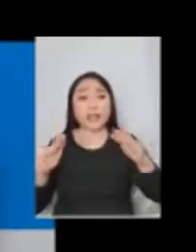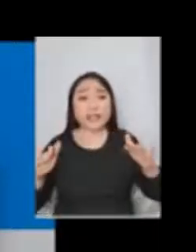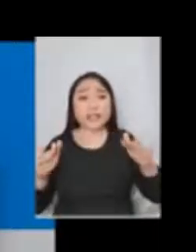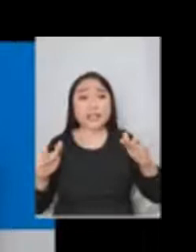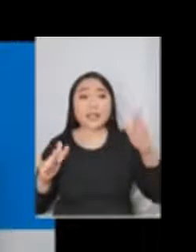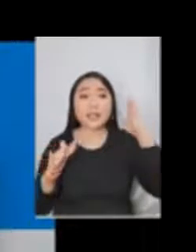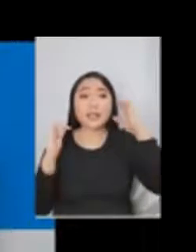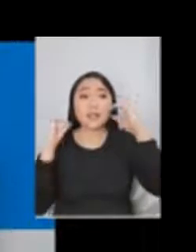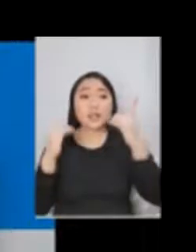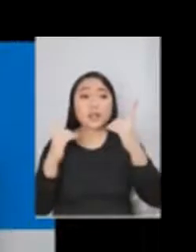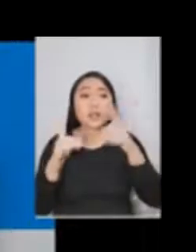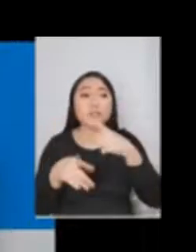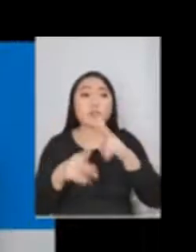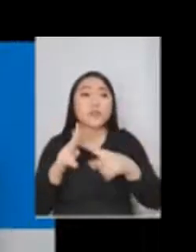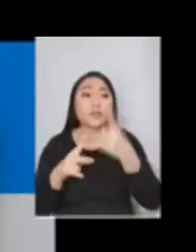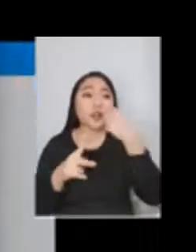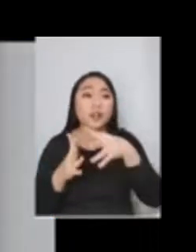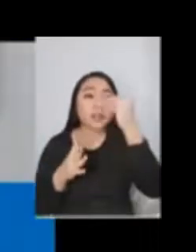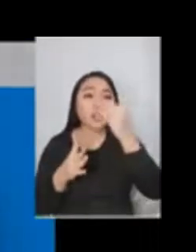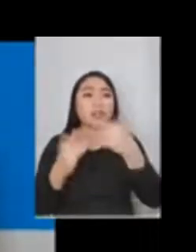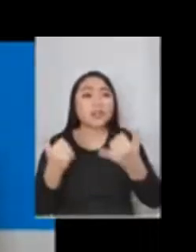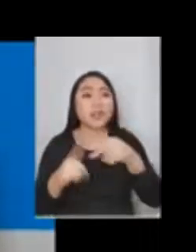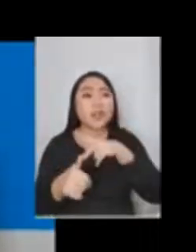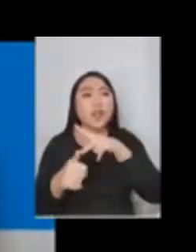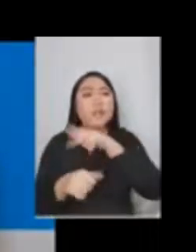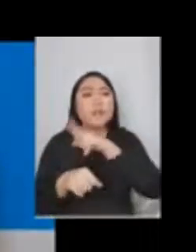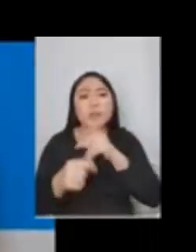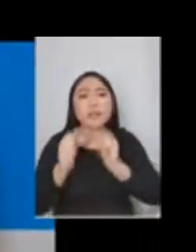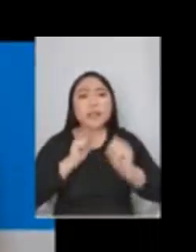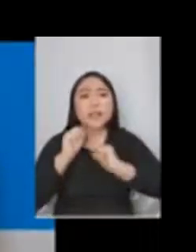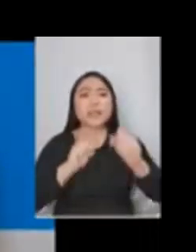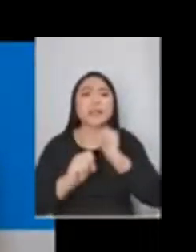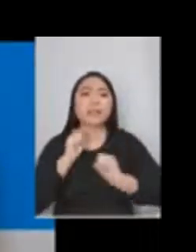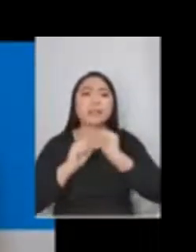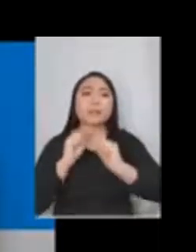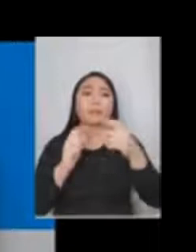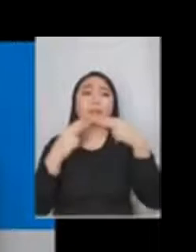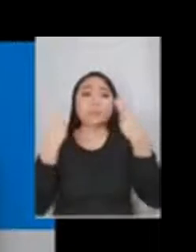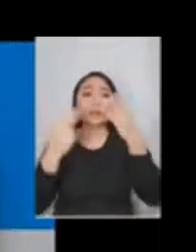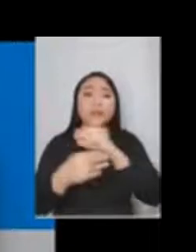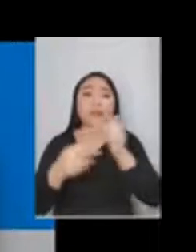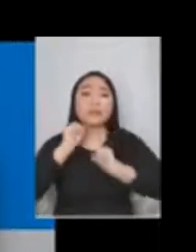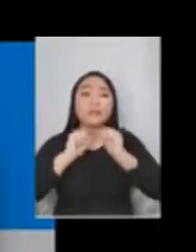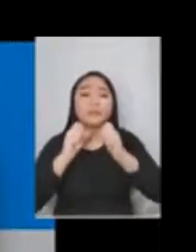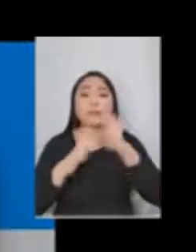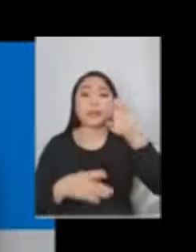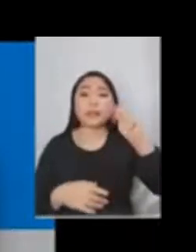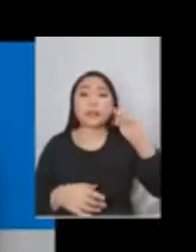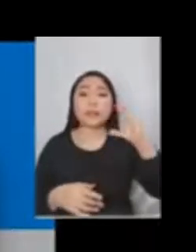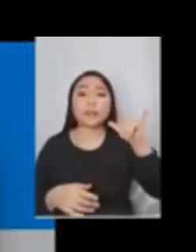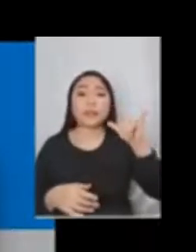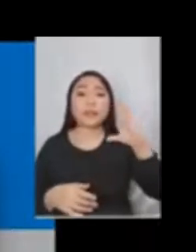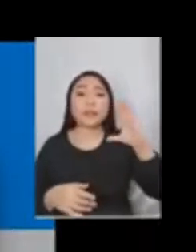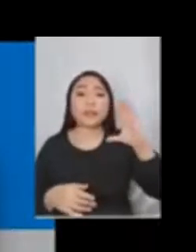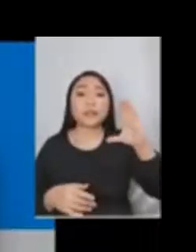Energy, among others. Kung siguro familiar na kayo kay Front Learners, siya po yung may bigay sa atin